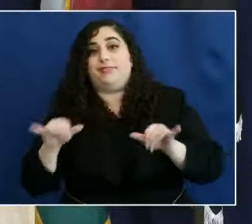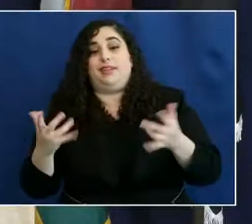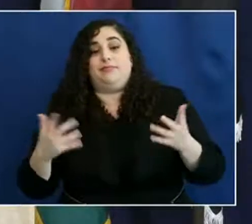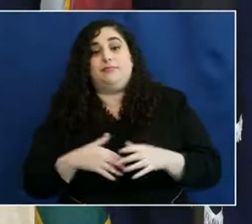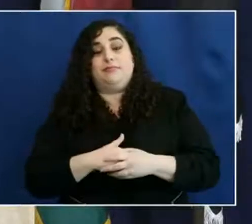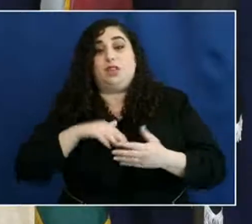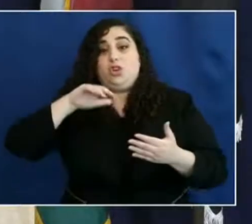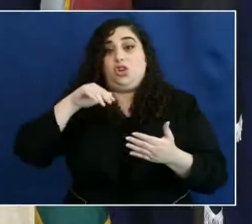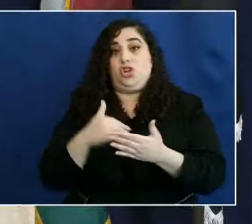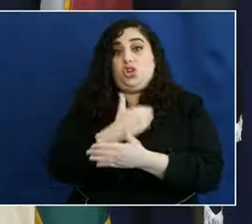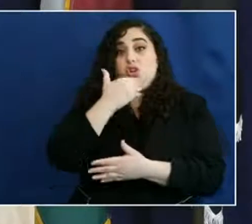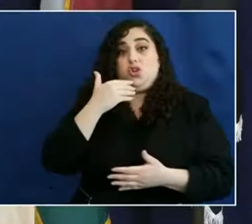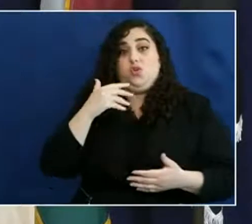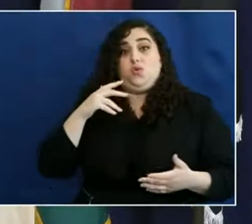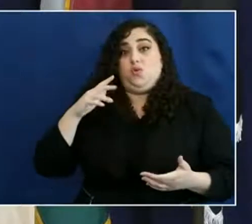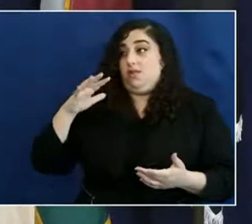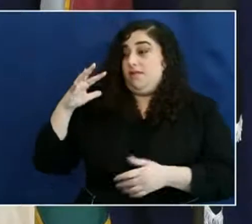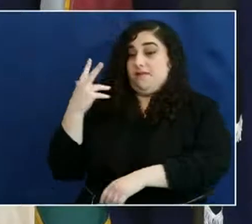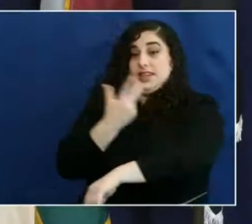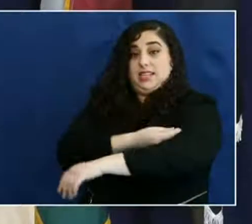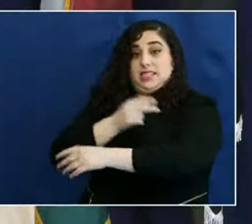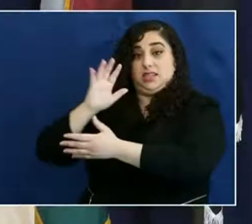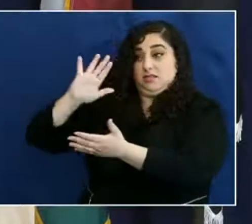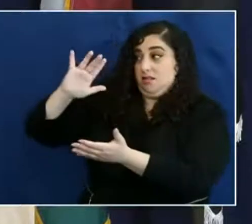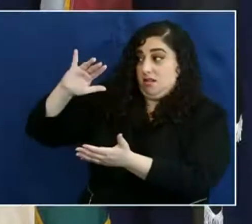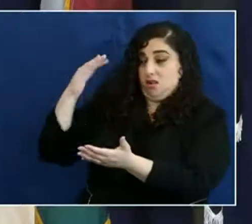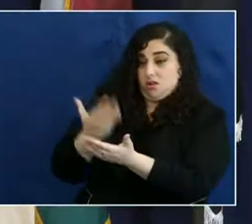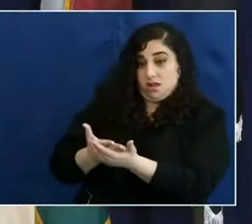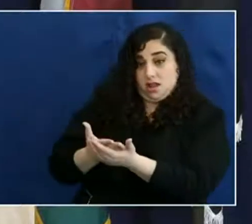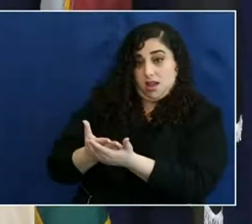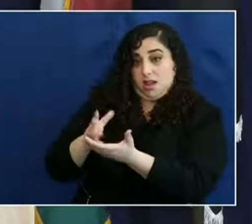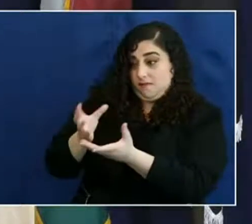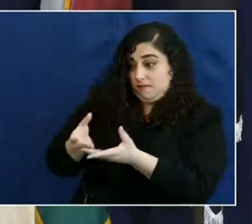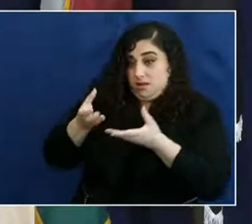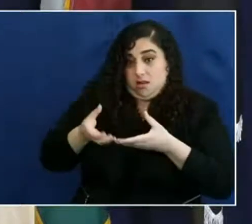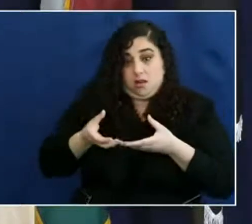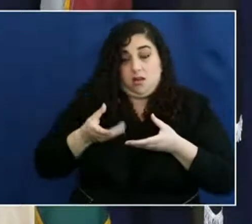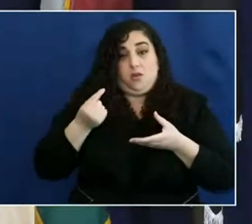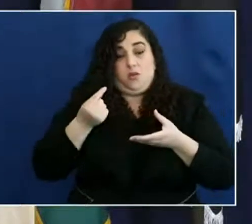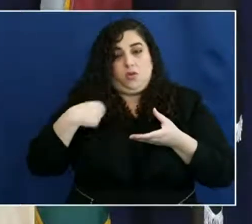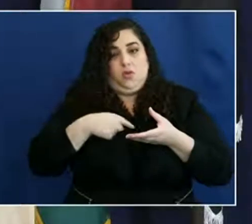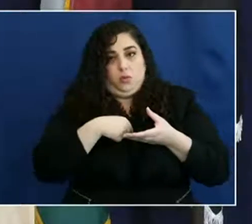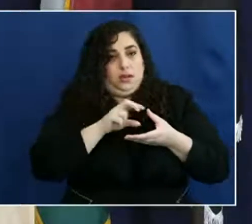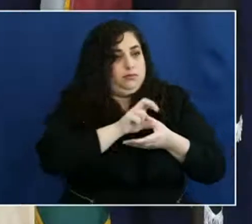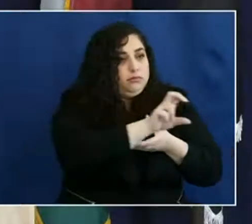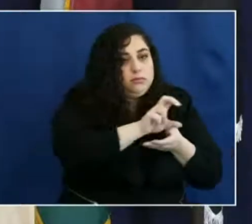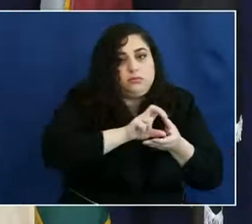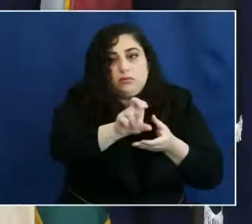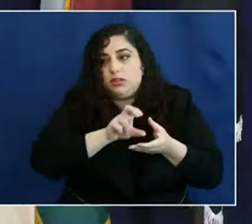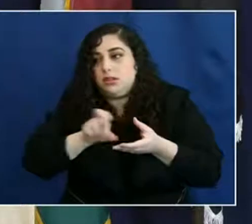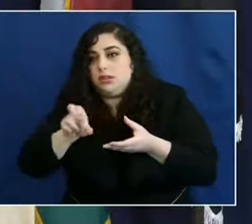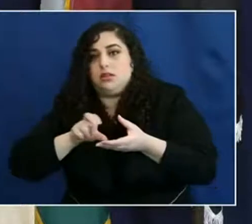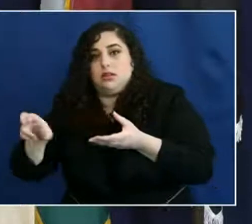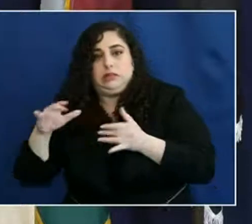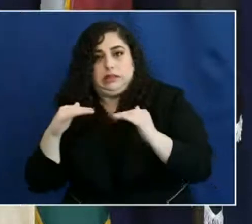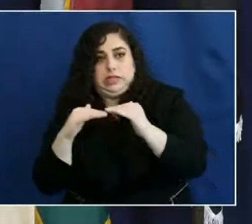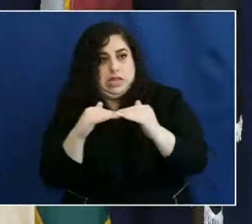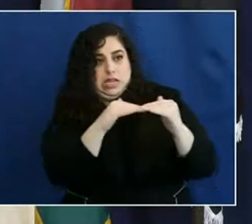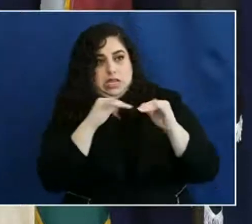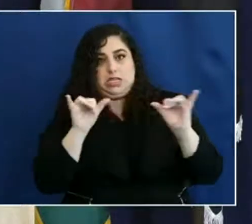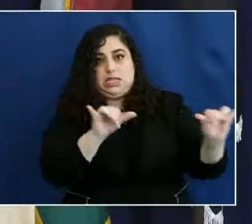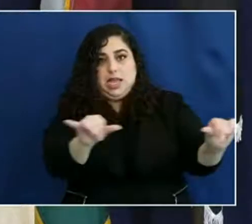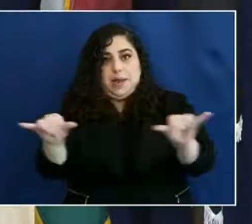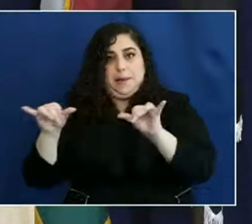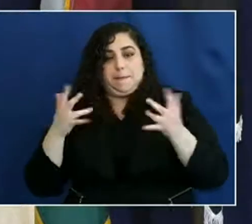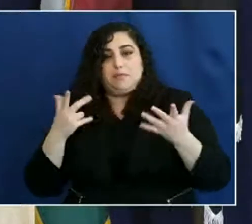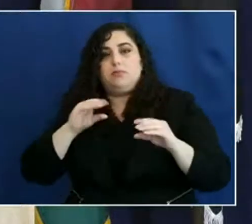vaccines come on board, we are distributing them in the same manner across the board. But with this particular vaccine,